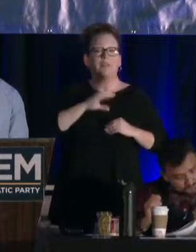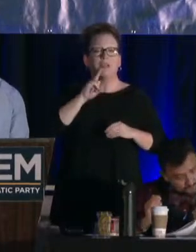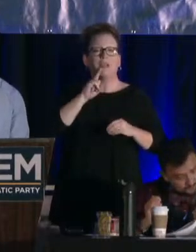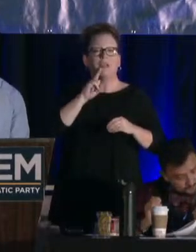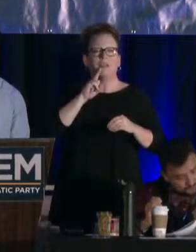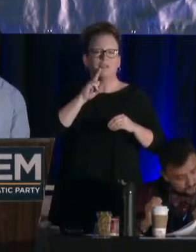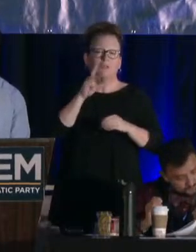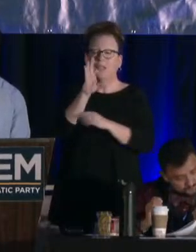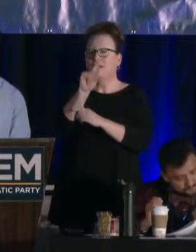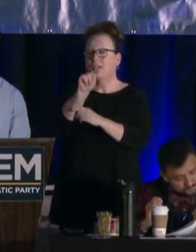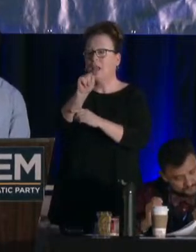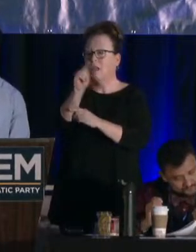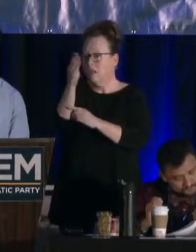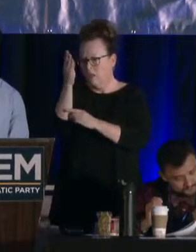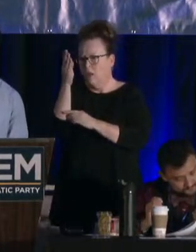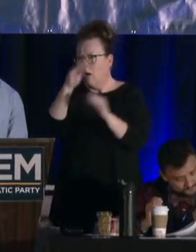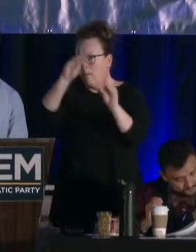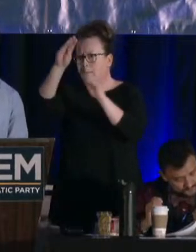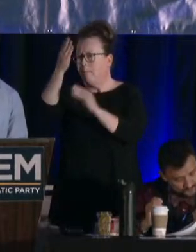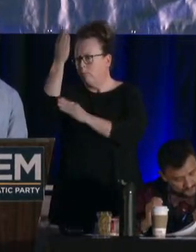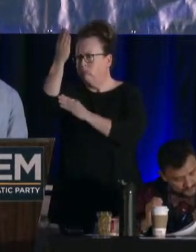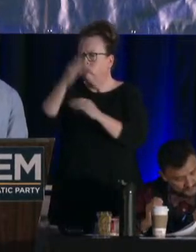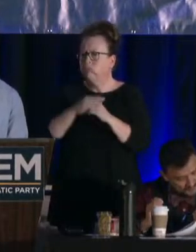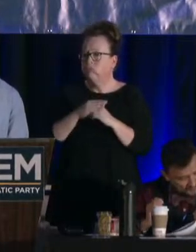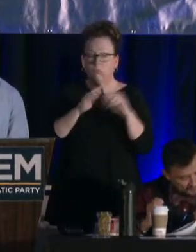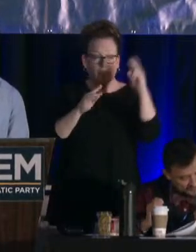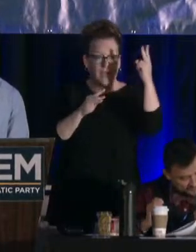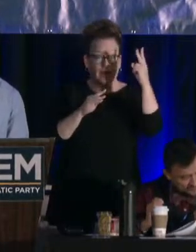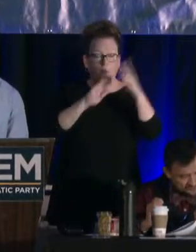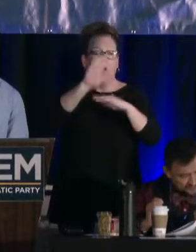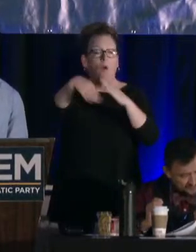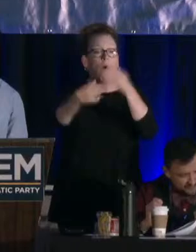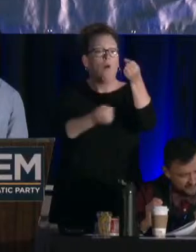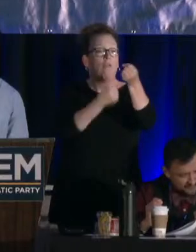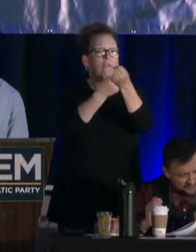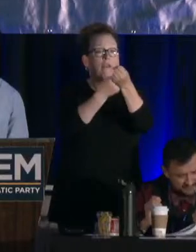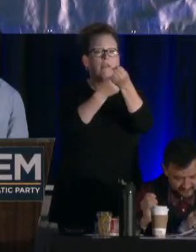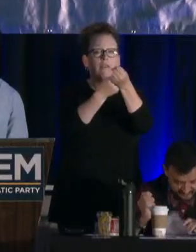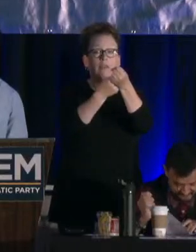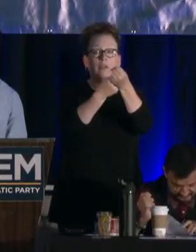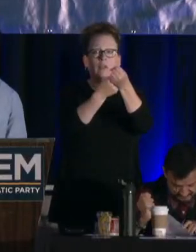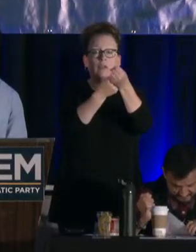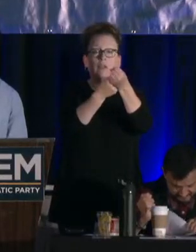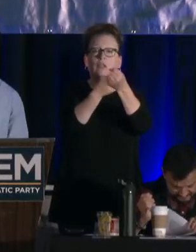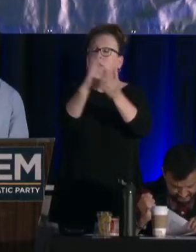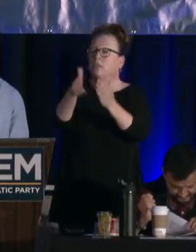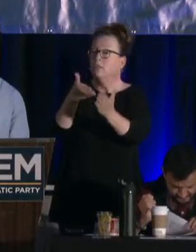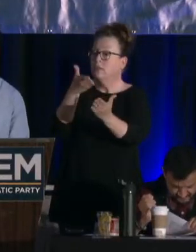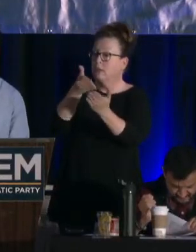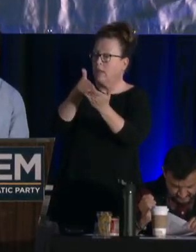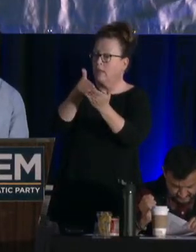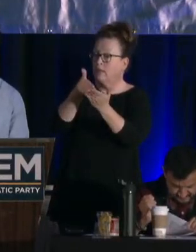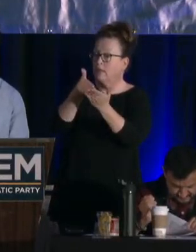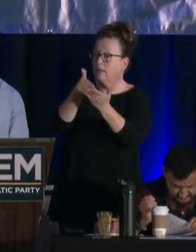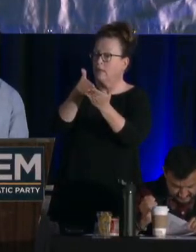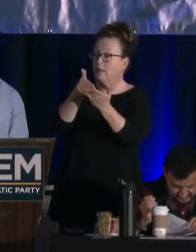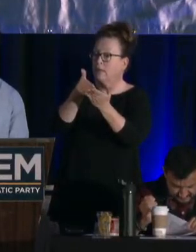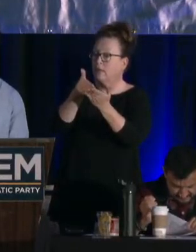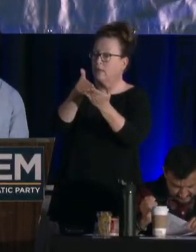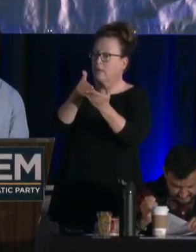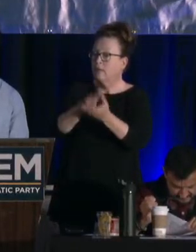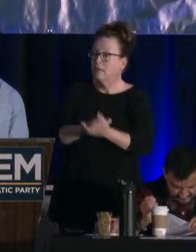calendar. It's been moved, it's been seconded. All those in favor of accepting? All those